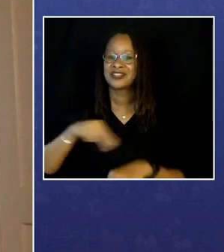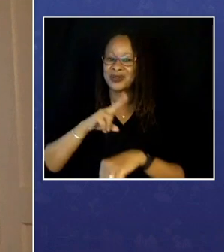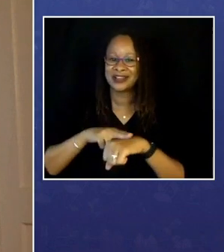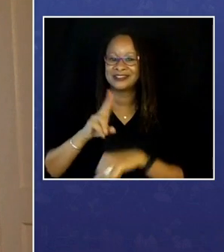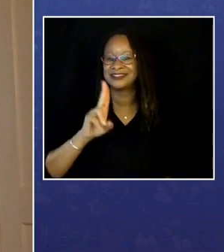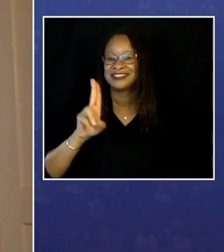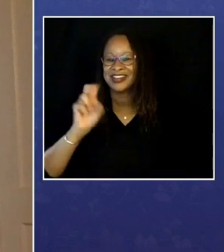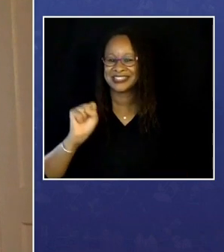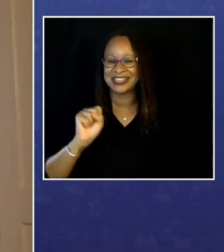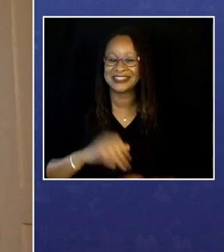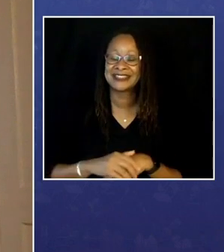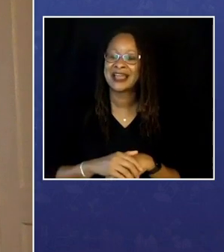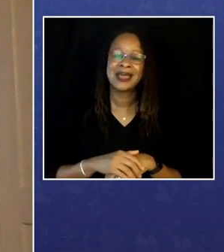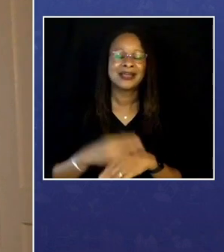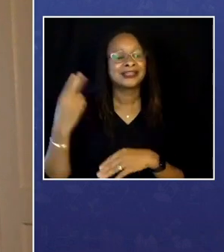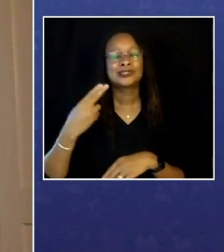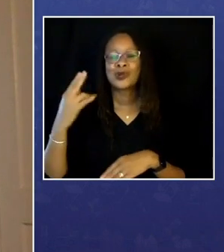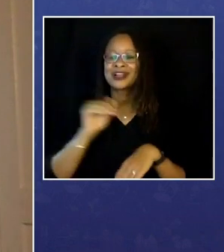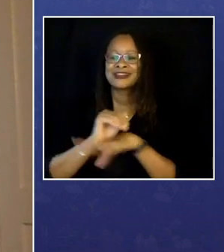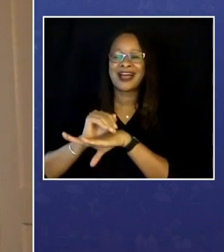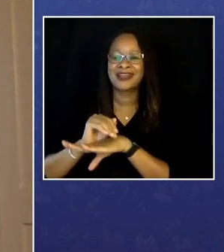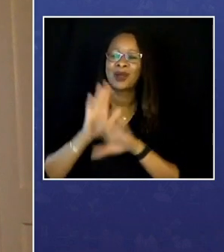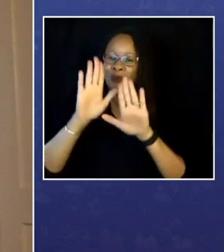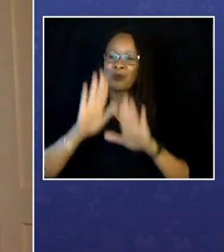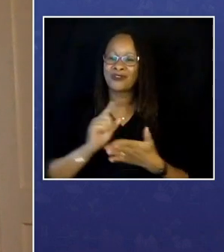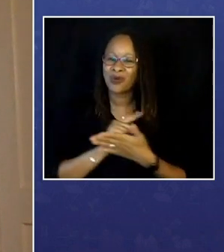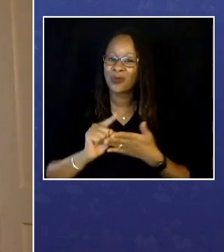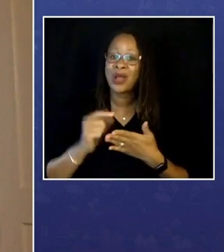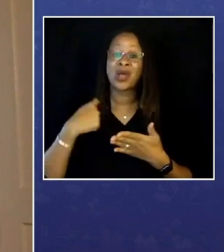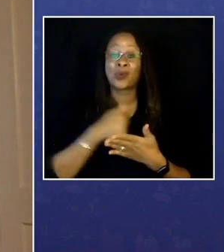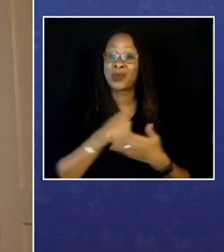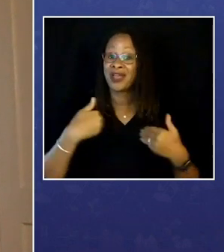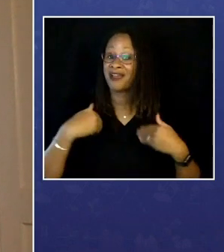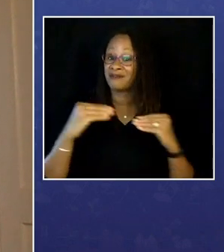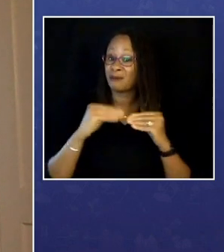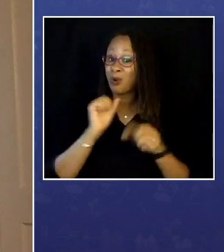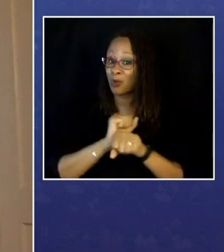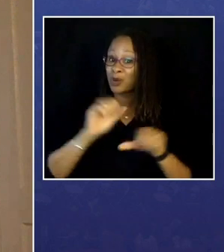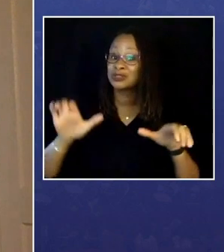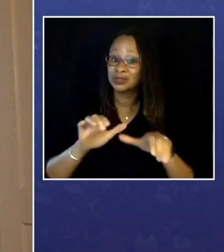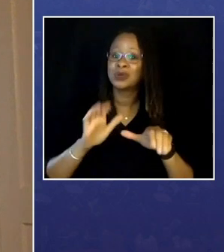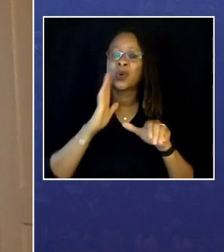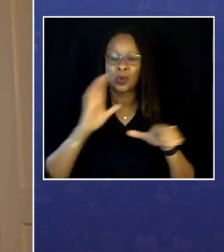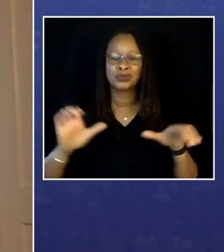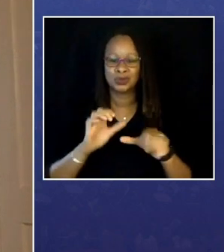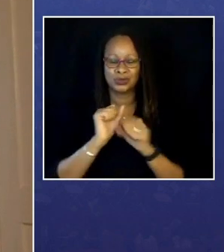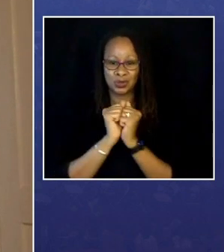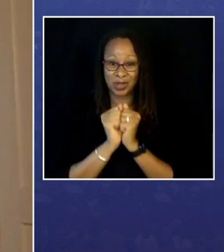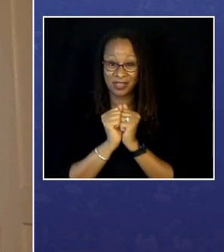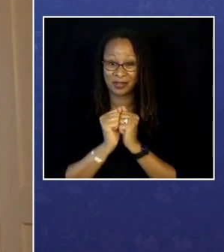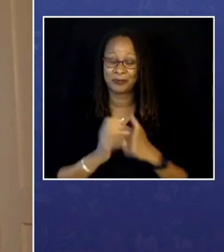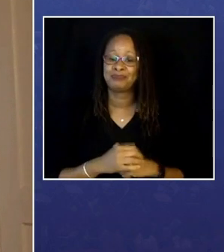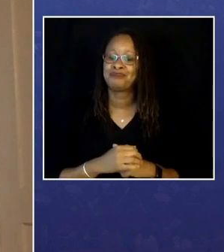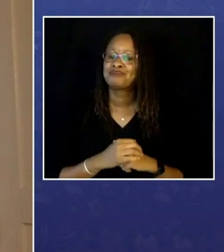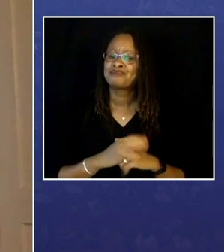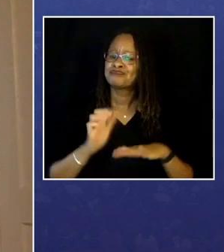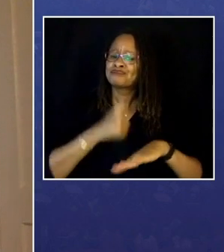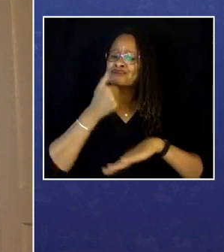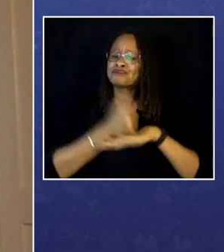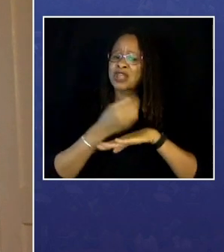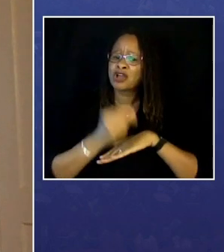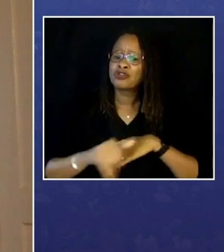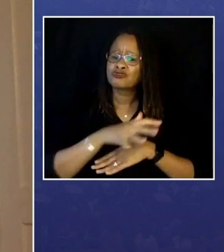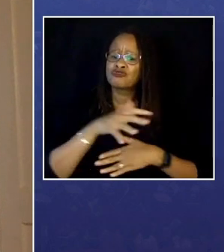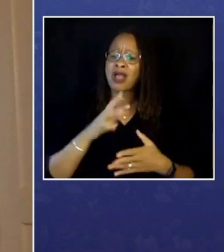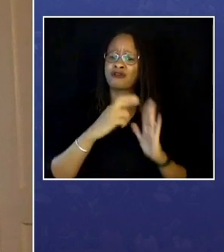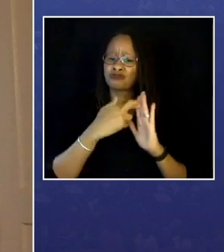What a historic evening, what a historic week, and we have more work to do, and we will do it together. Now, let me lay out the